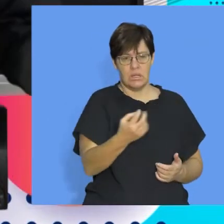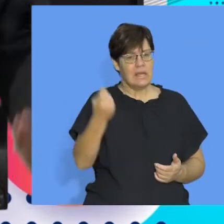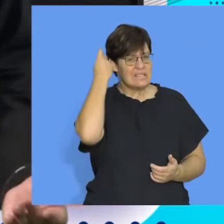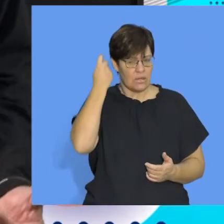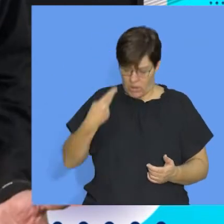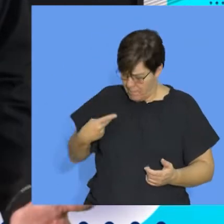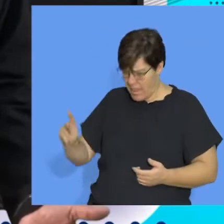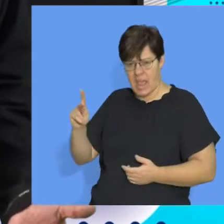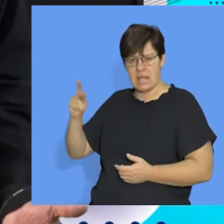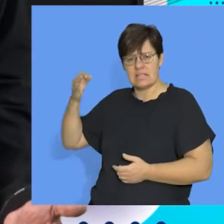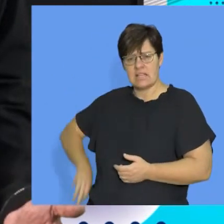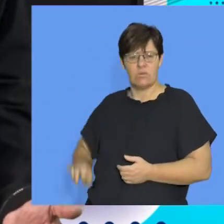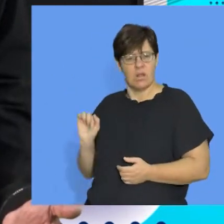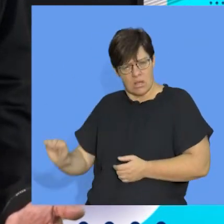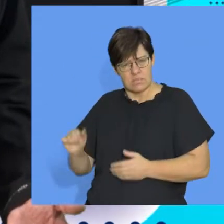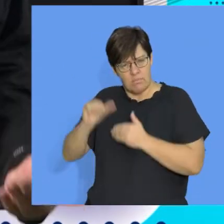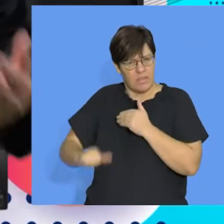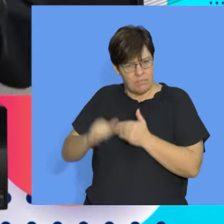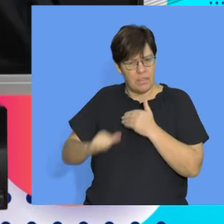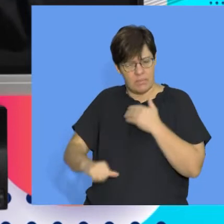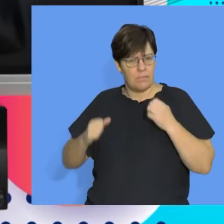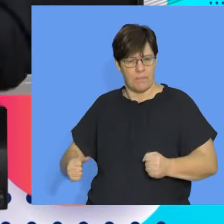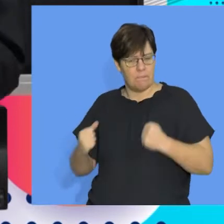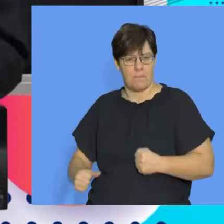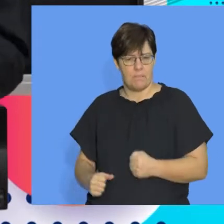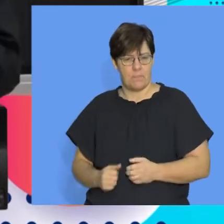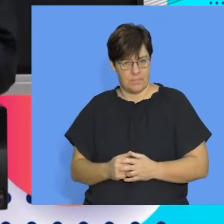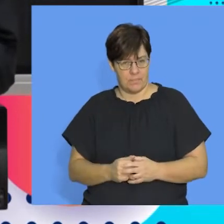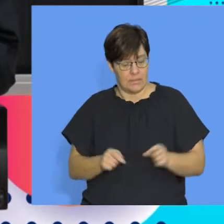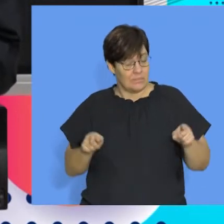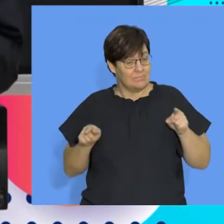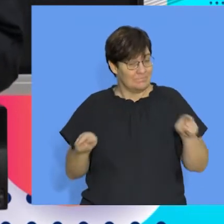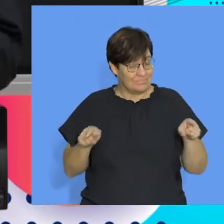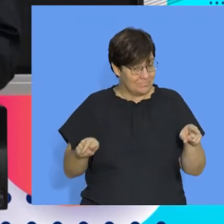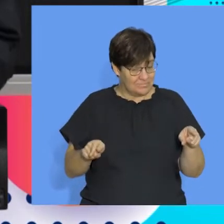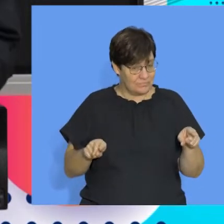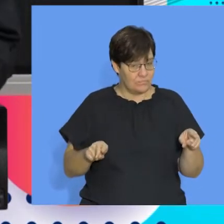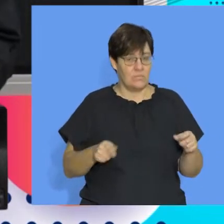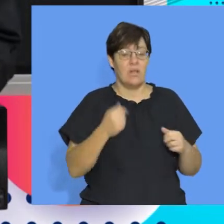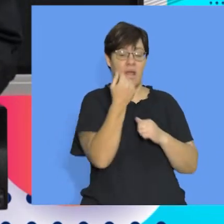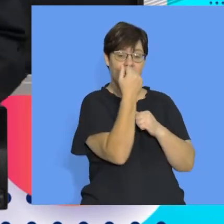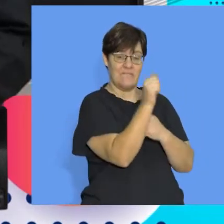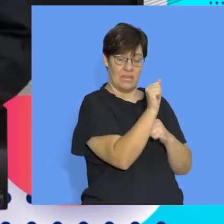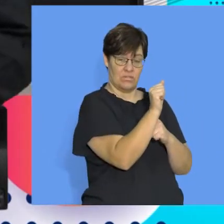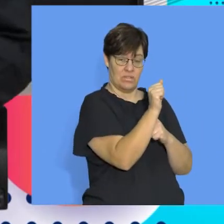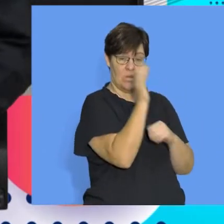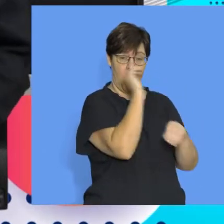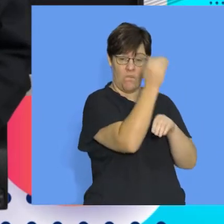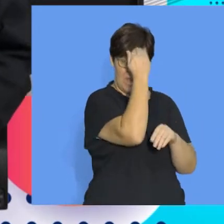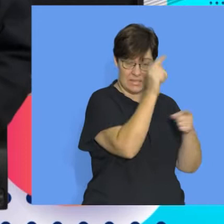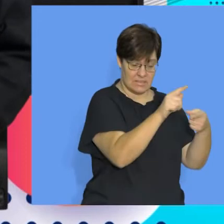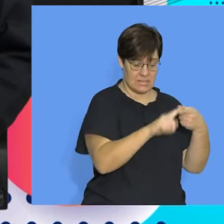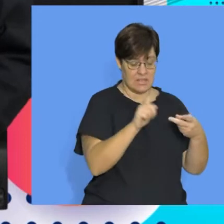wages at the end of the month. So those 2 costs, namely your factory overheads and your